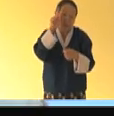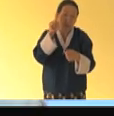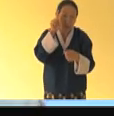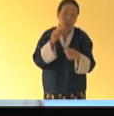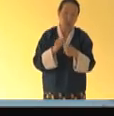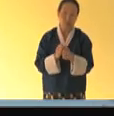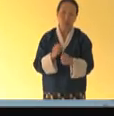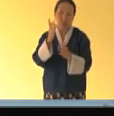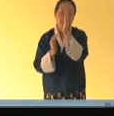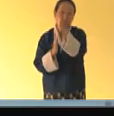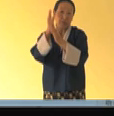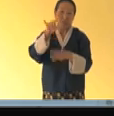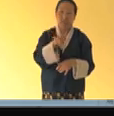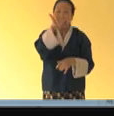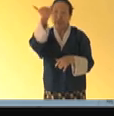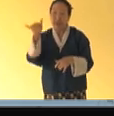the tree's age.